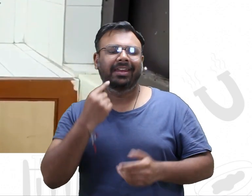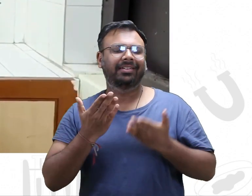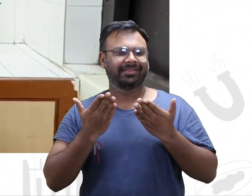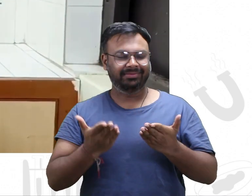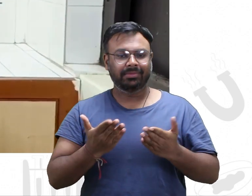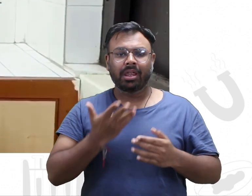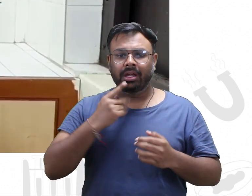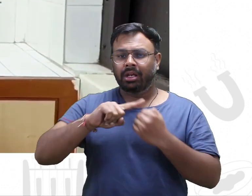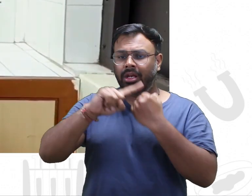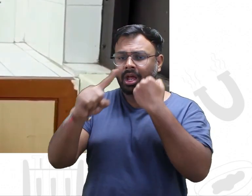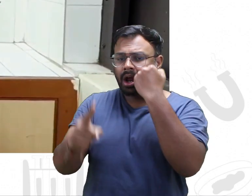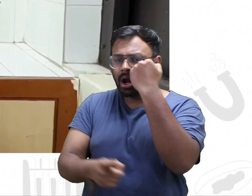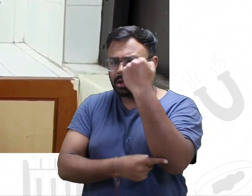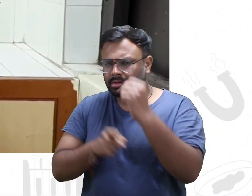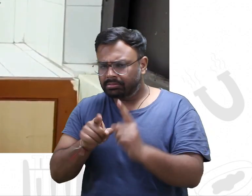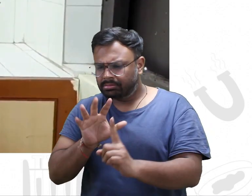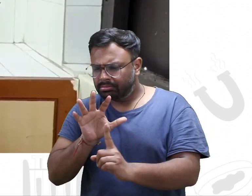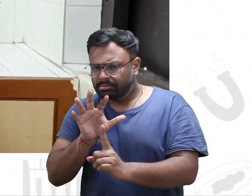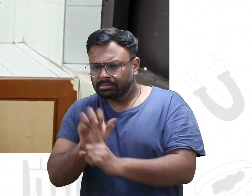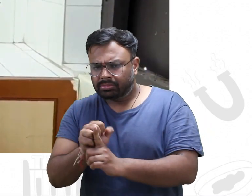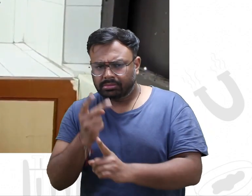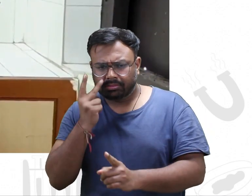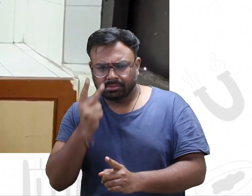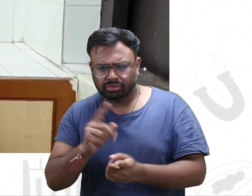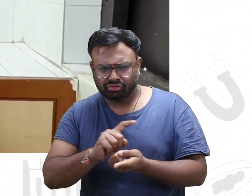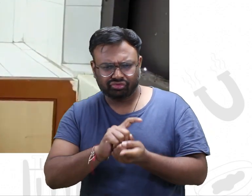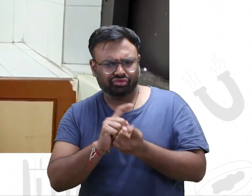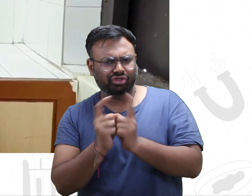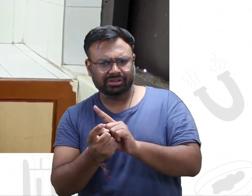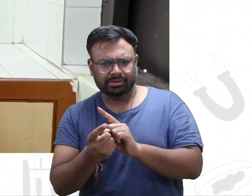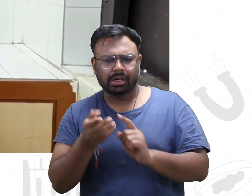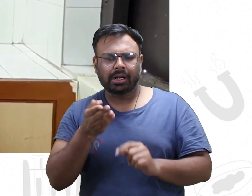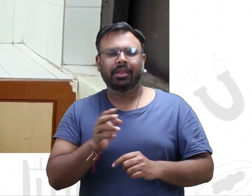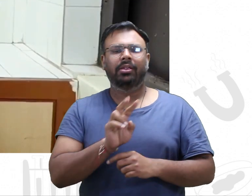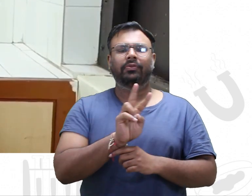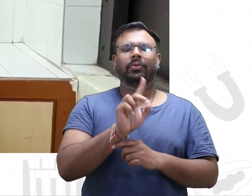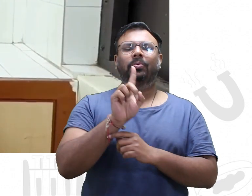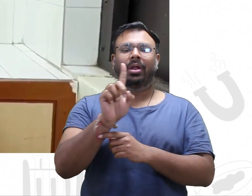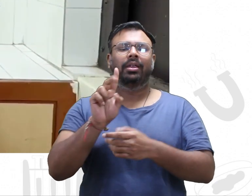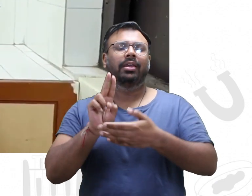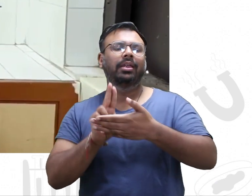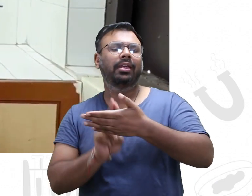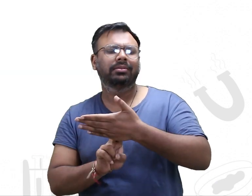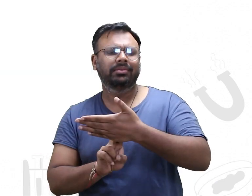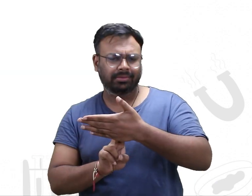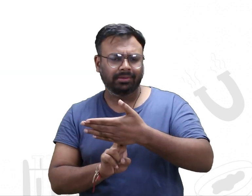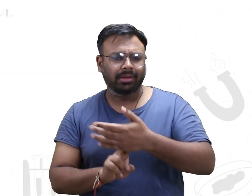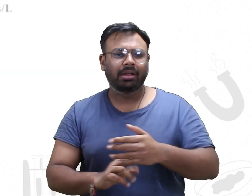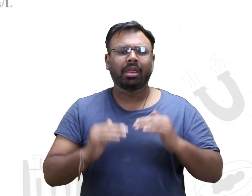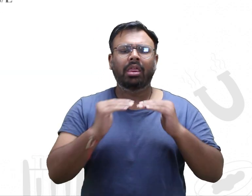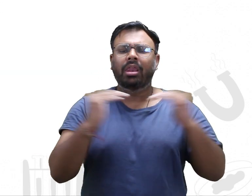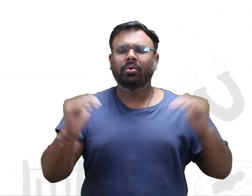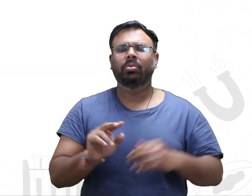color. The solution is titrated with silver nitrate until the color changes to brown.